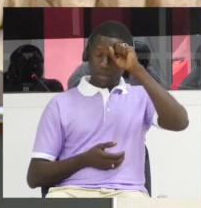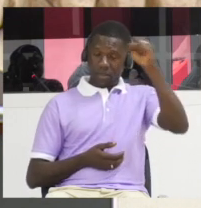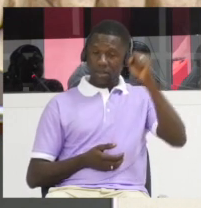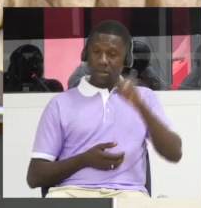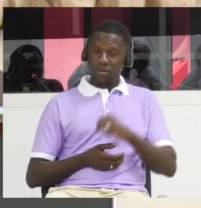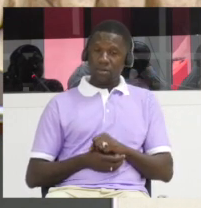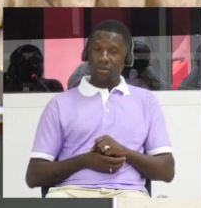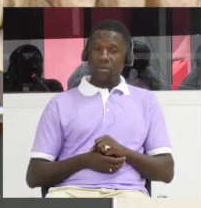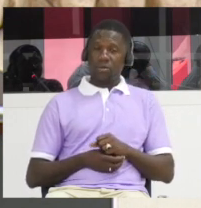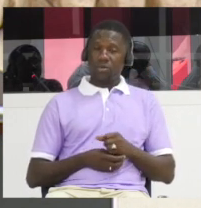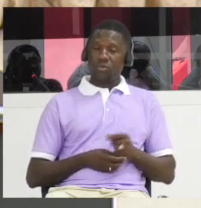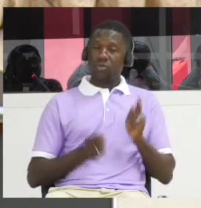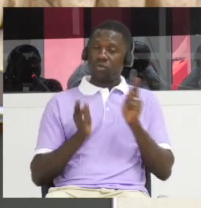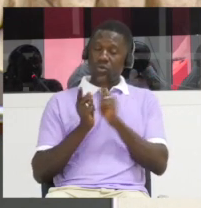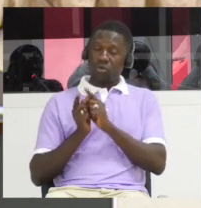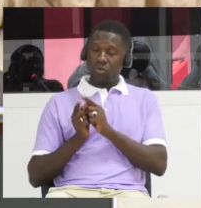President Abacha.